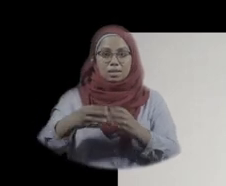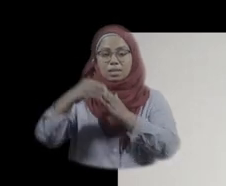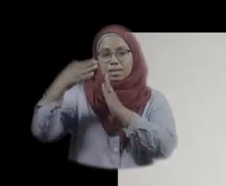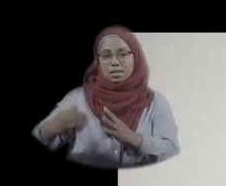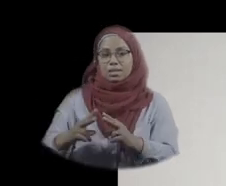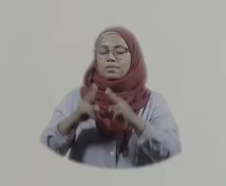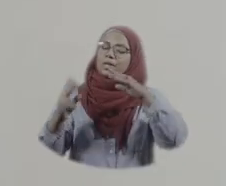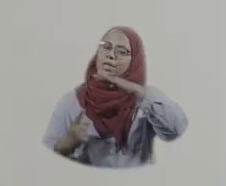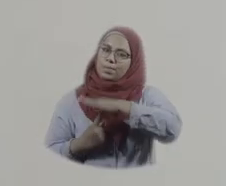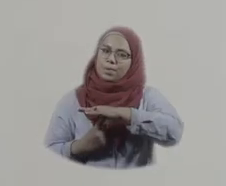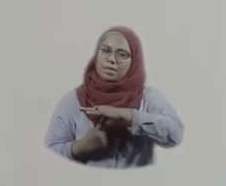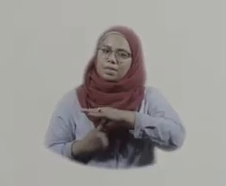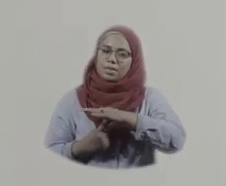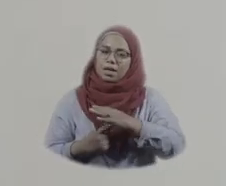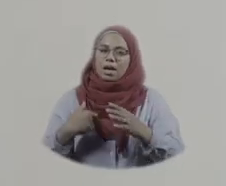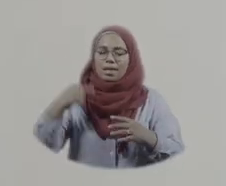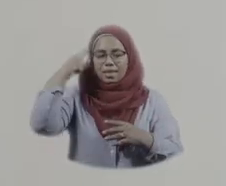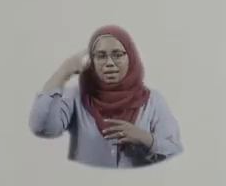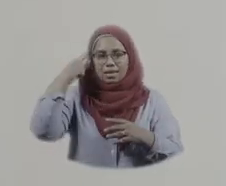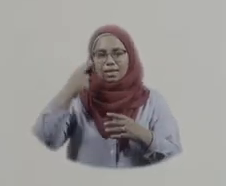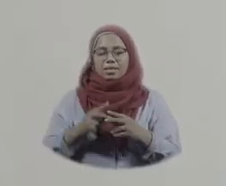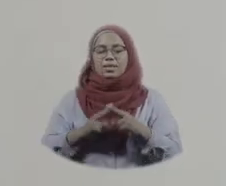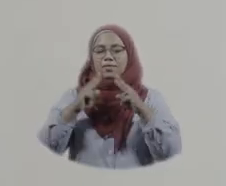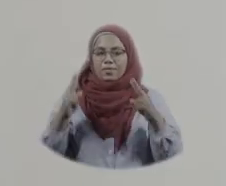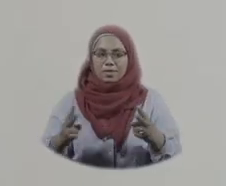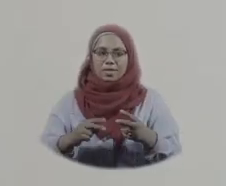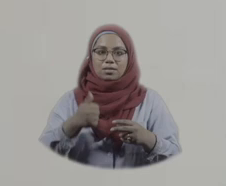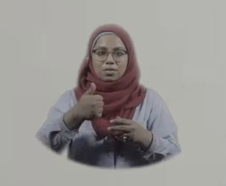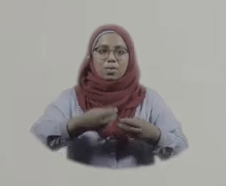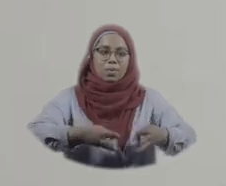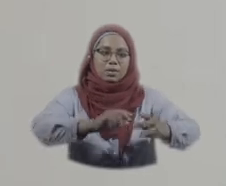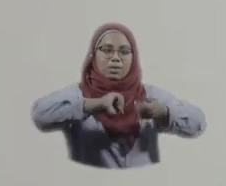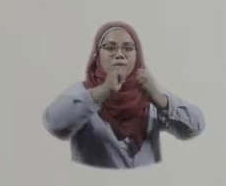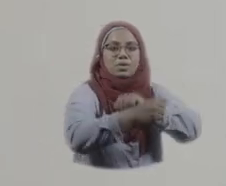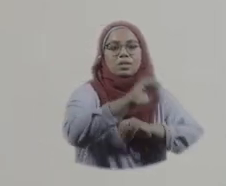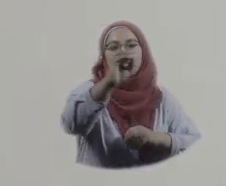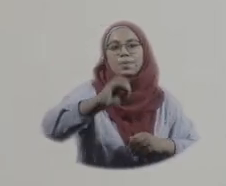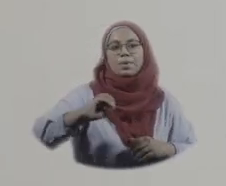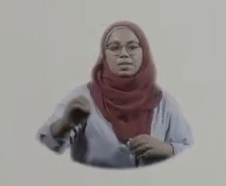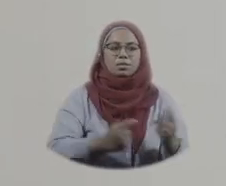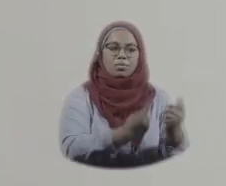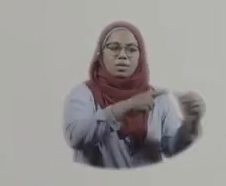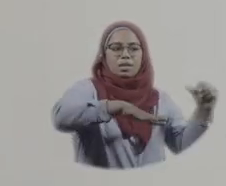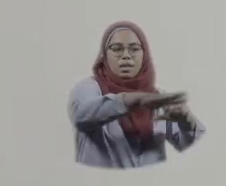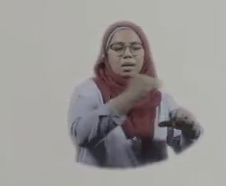for female leaders, it's very important. I feel like that could be a really big step to changing the percentage of male to